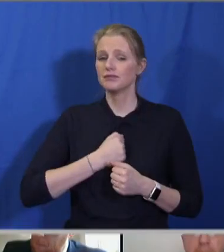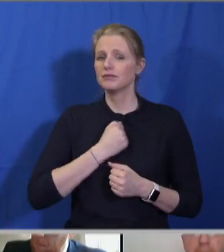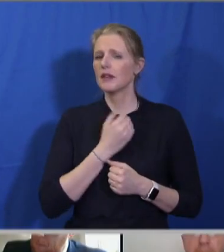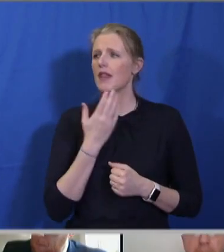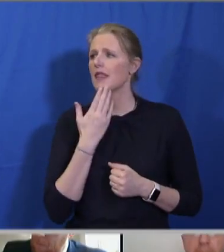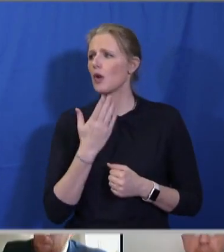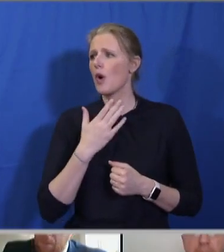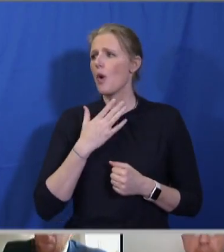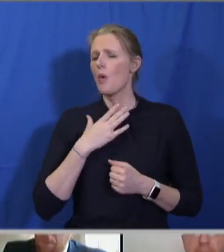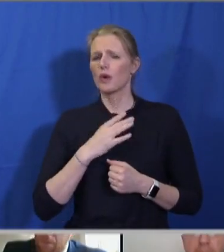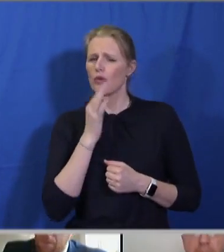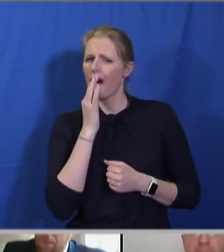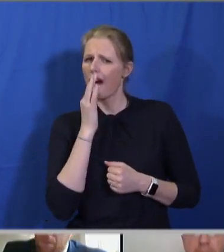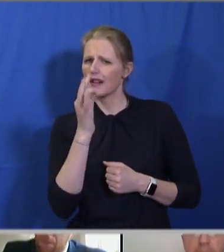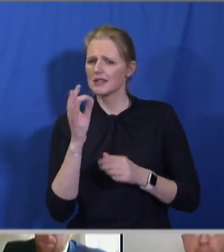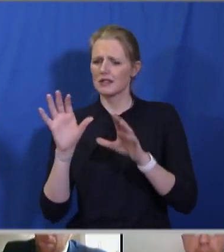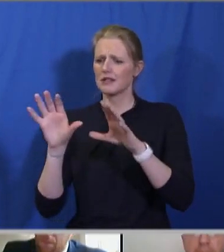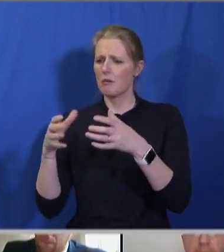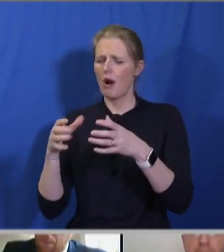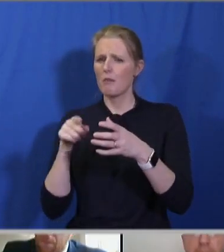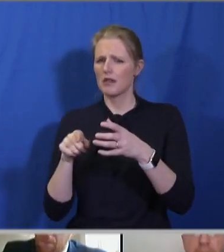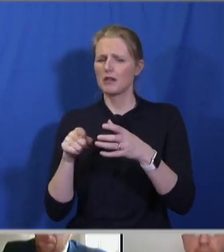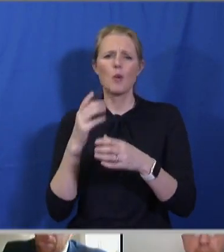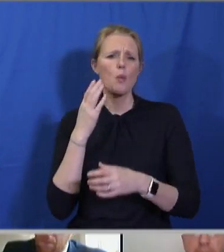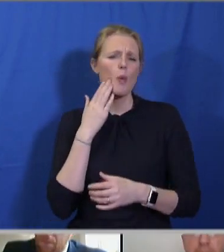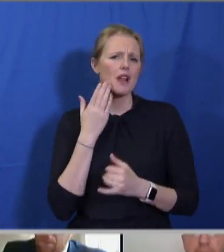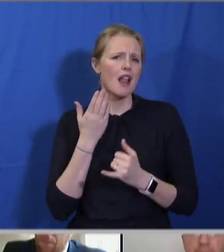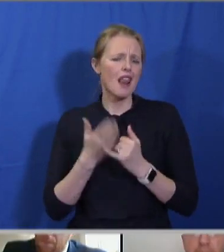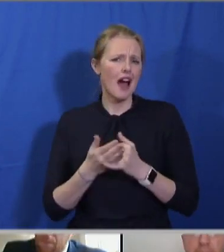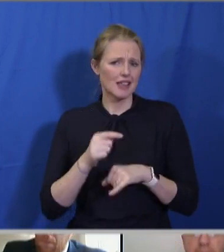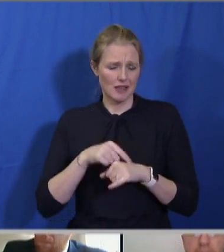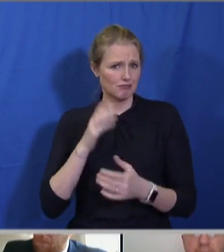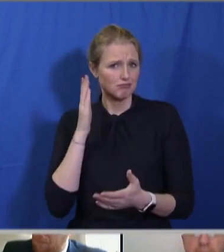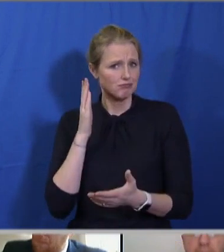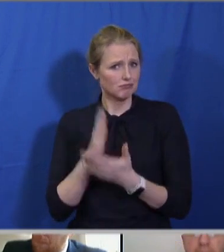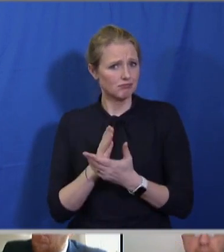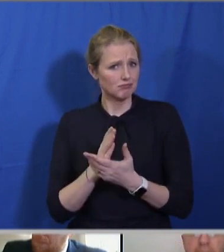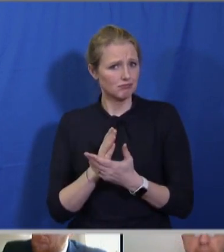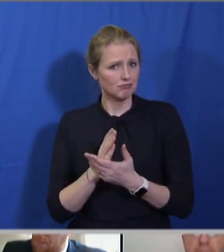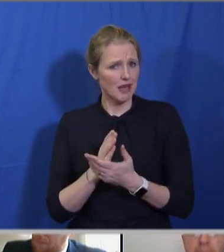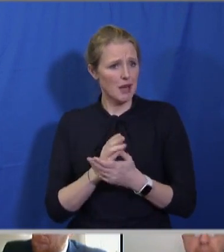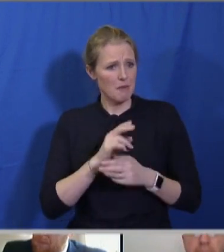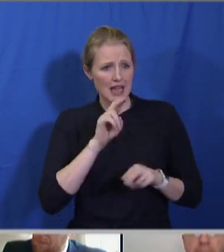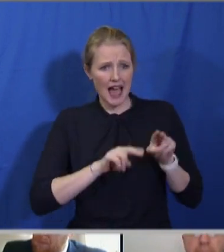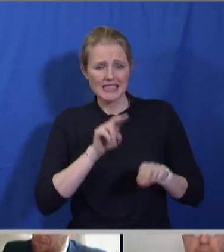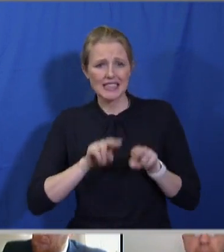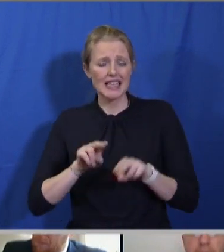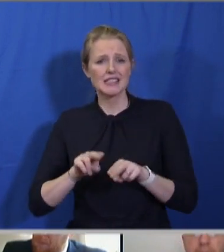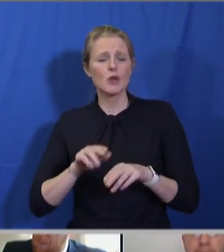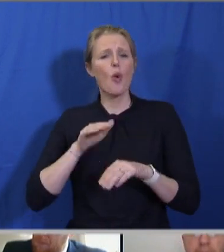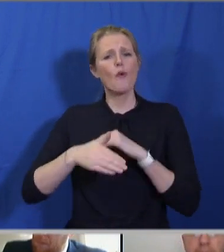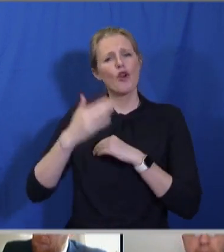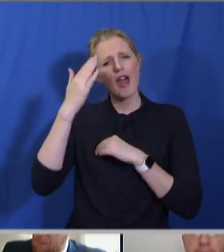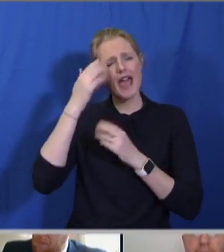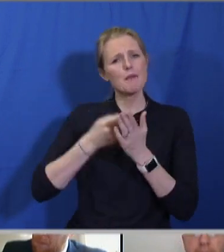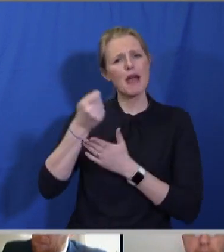to ask the department when the last time that they actually assessed what the overheads are for individuals who